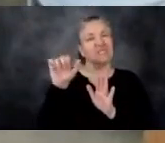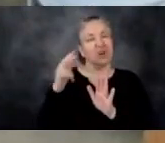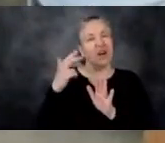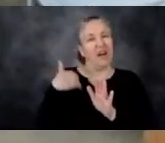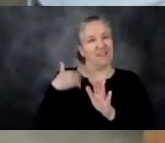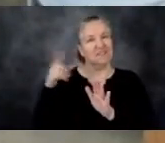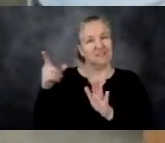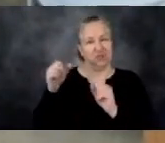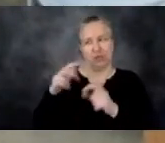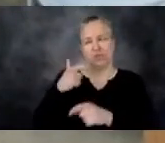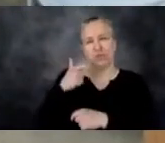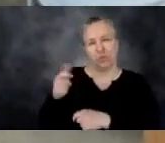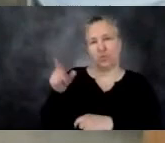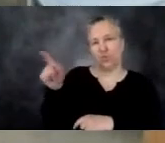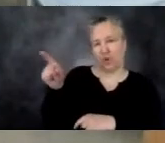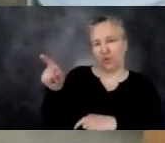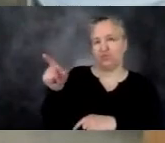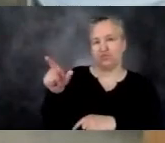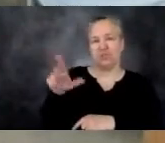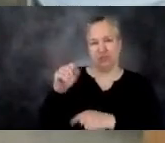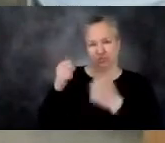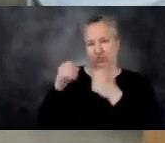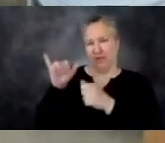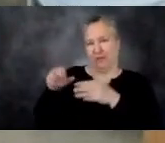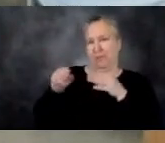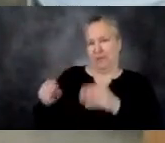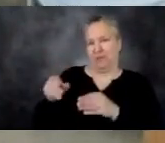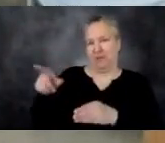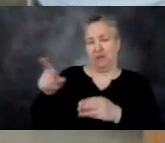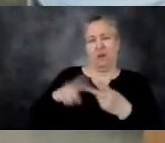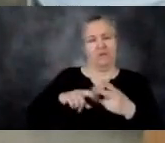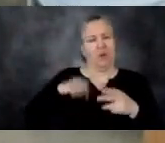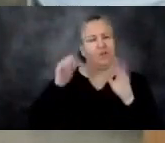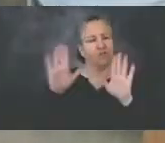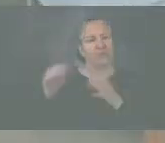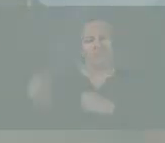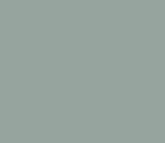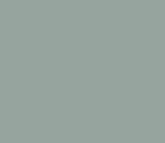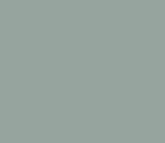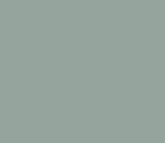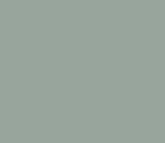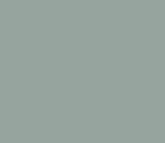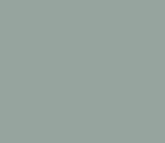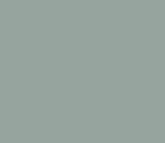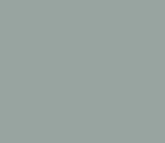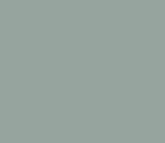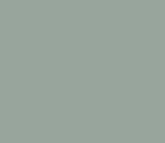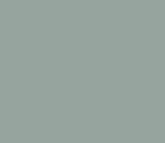can go ahead and try that. And there's some other really great strategies out there.